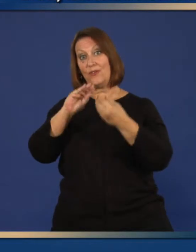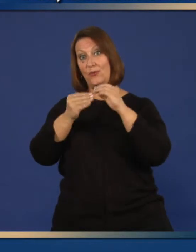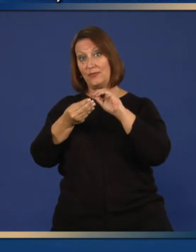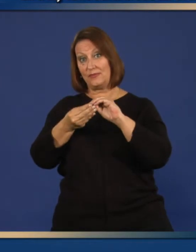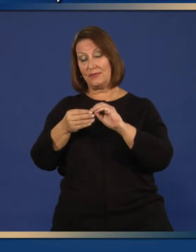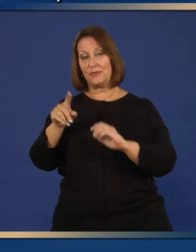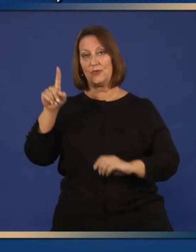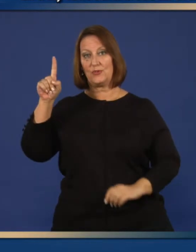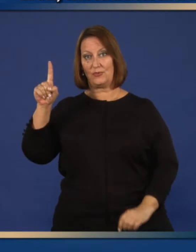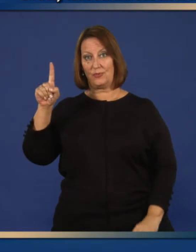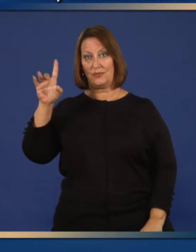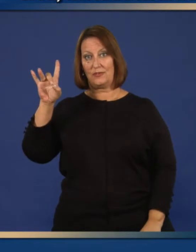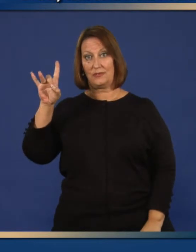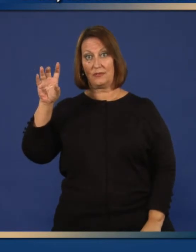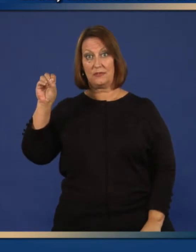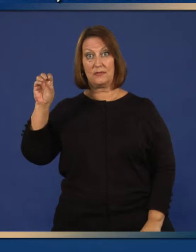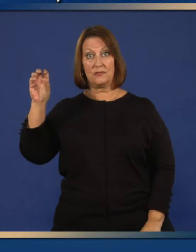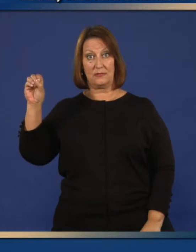Call